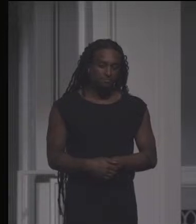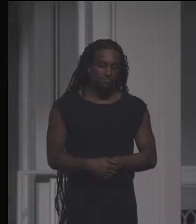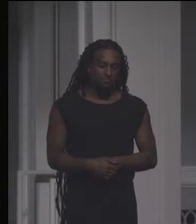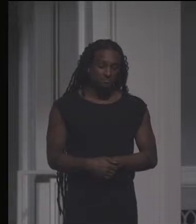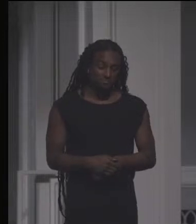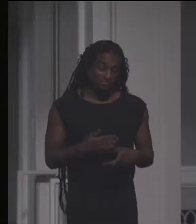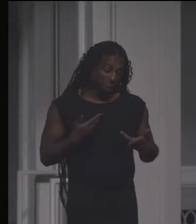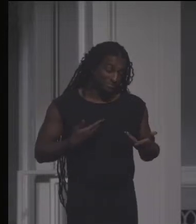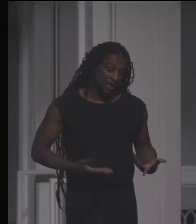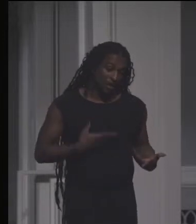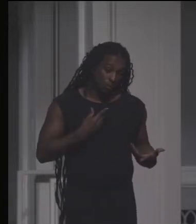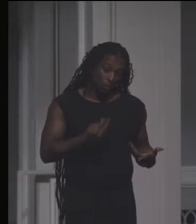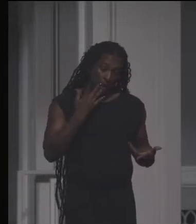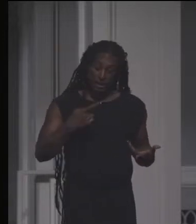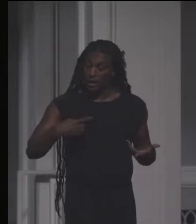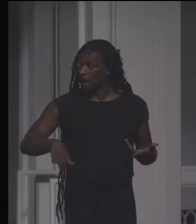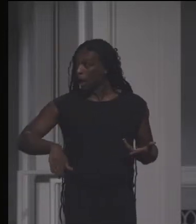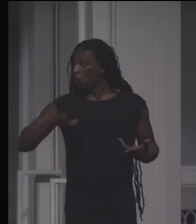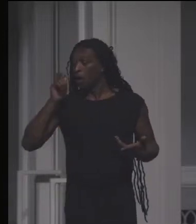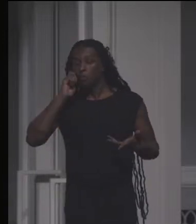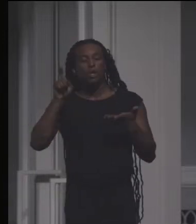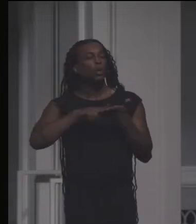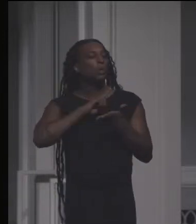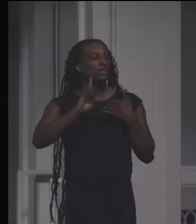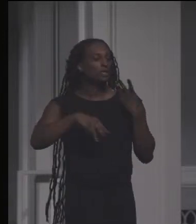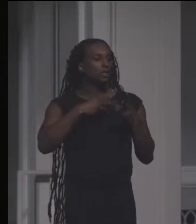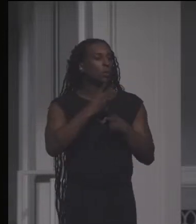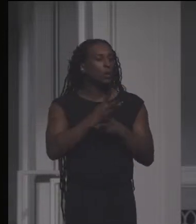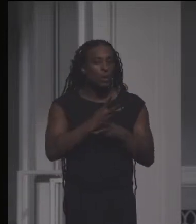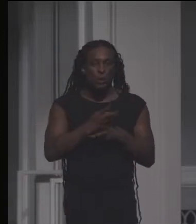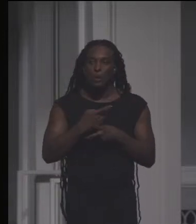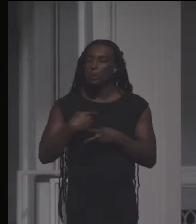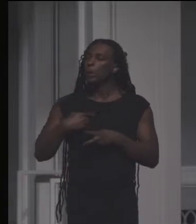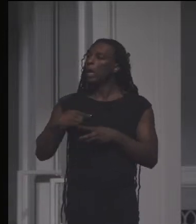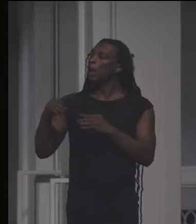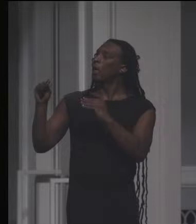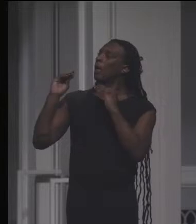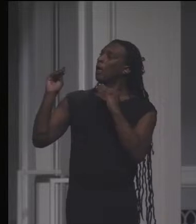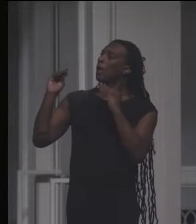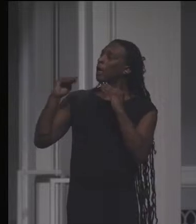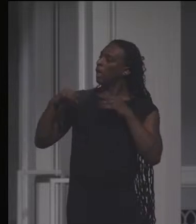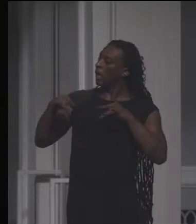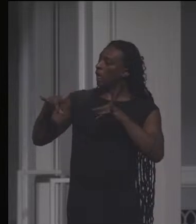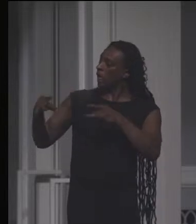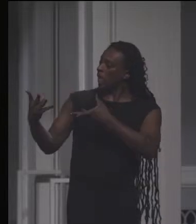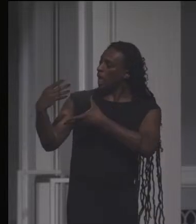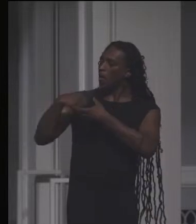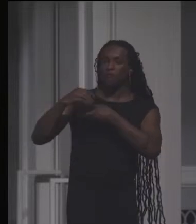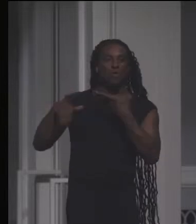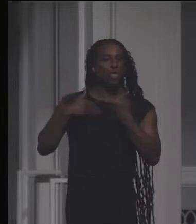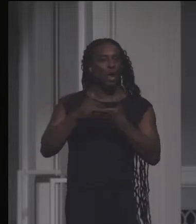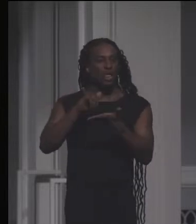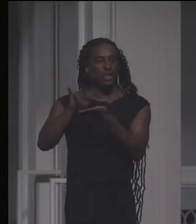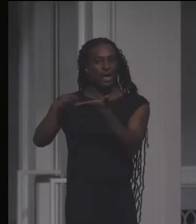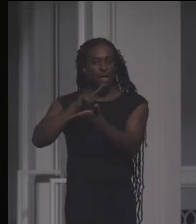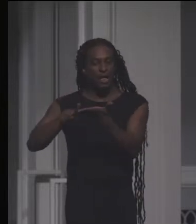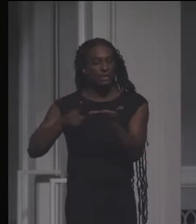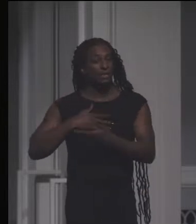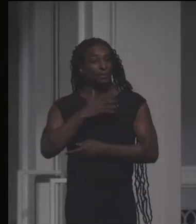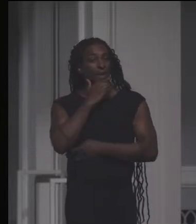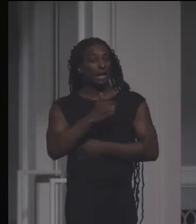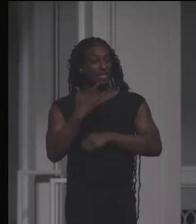I'm white. I grew up in a racist world, and I absorbed all that prejudice. And in my early 20s, I